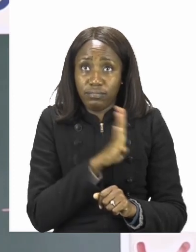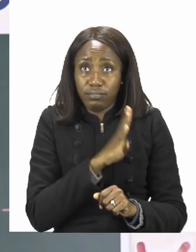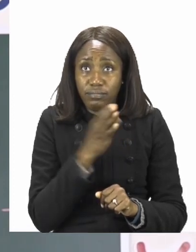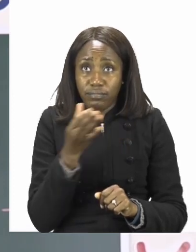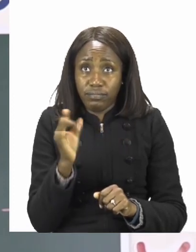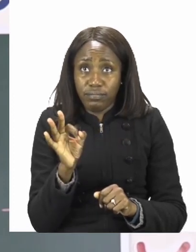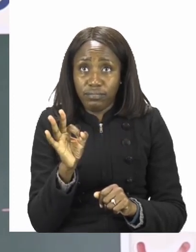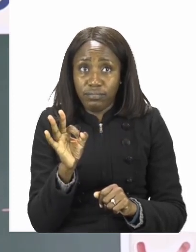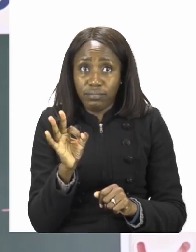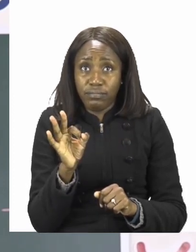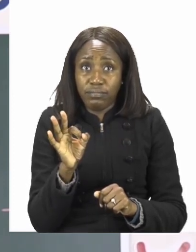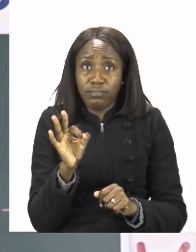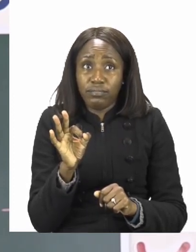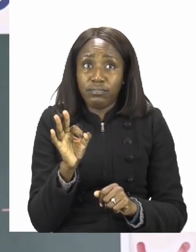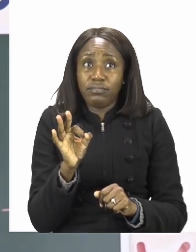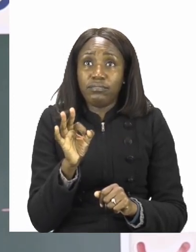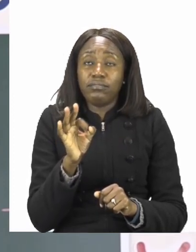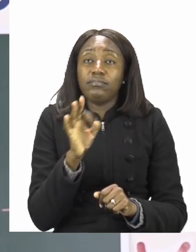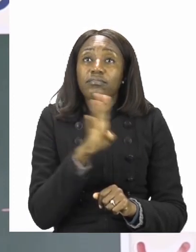49,